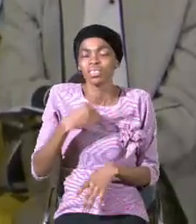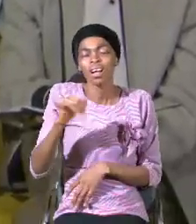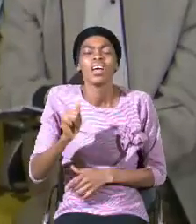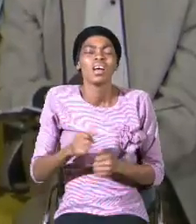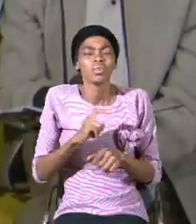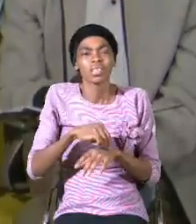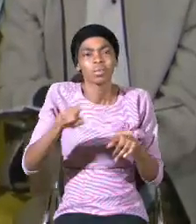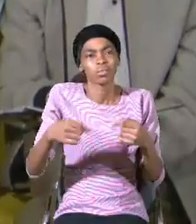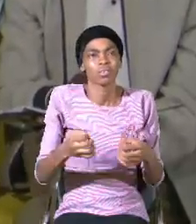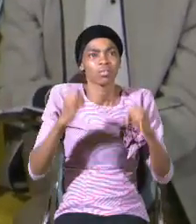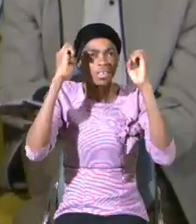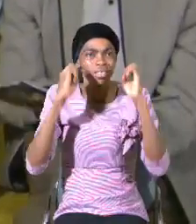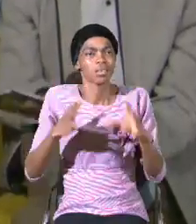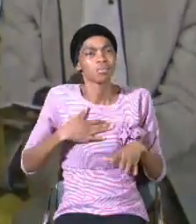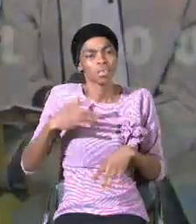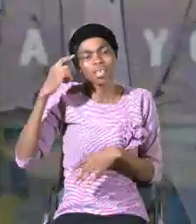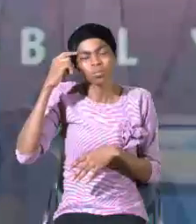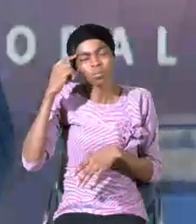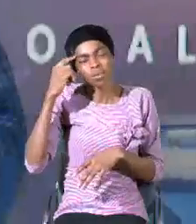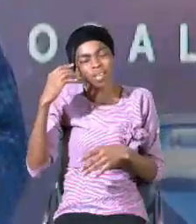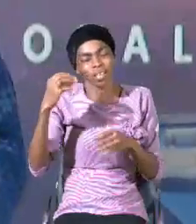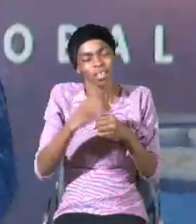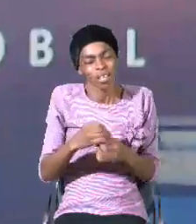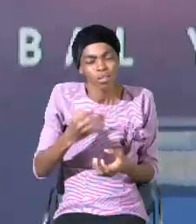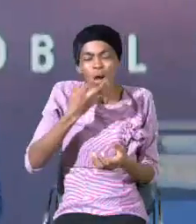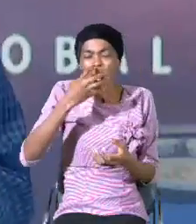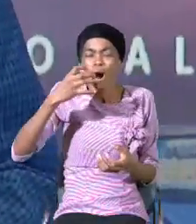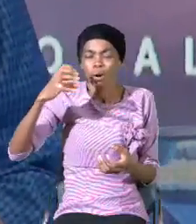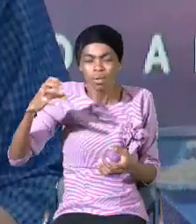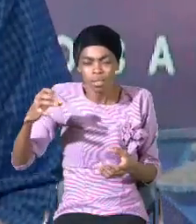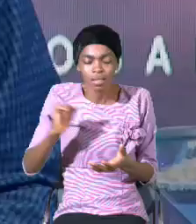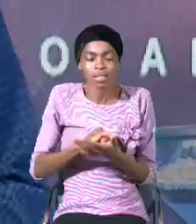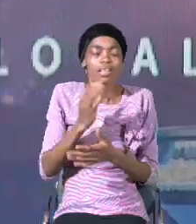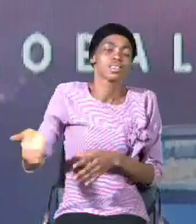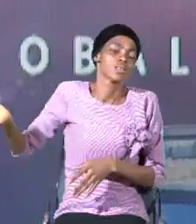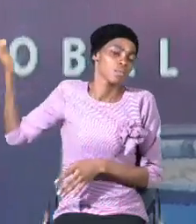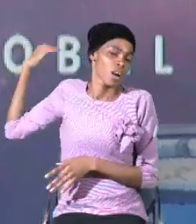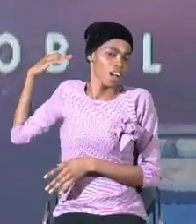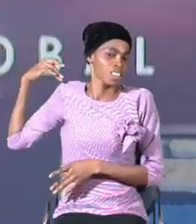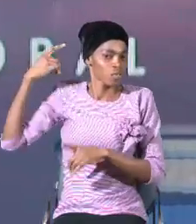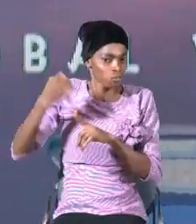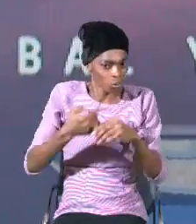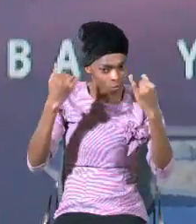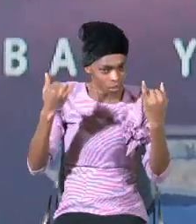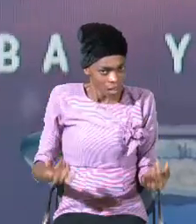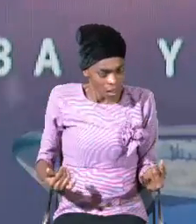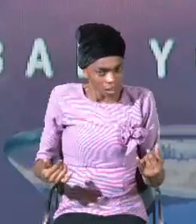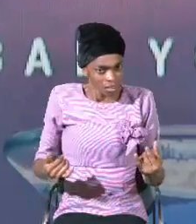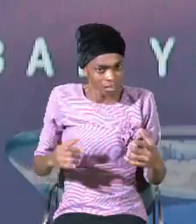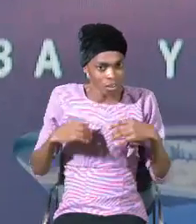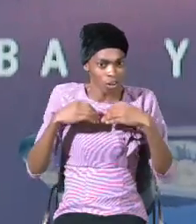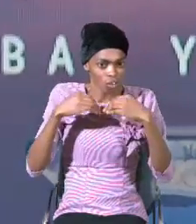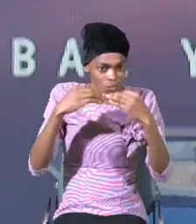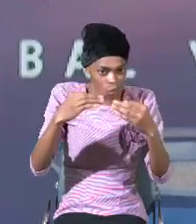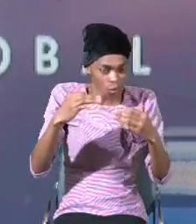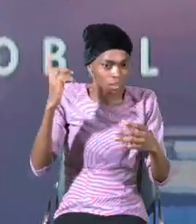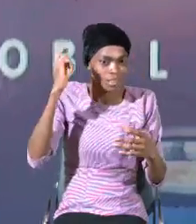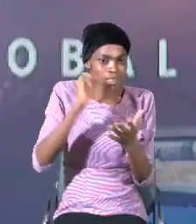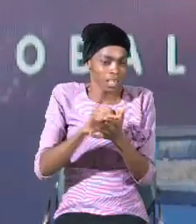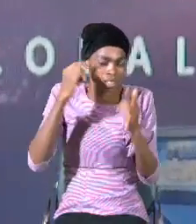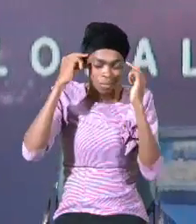exam, my brain gets hot. That's in the past. From now on, that brain will